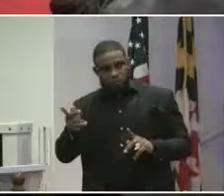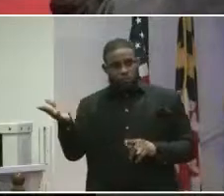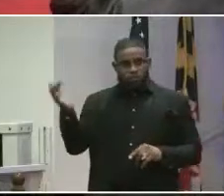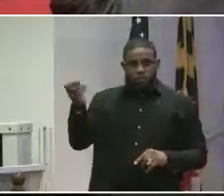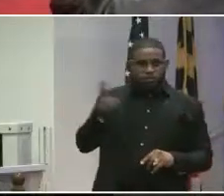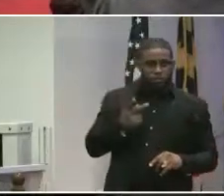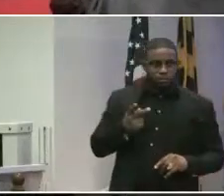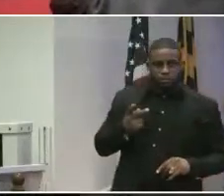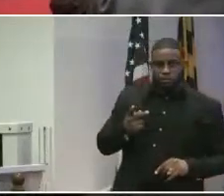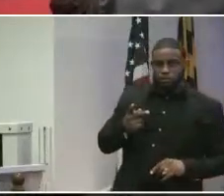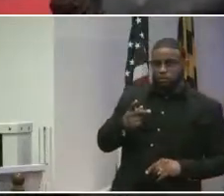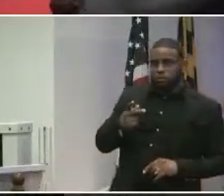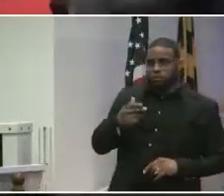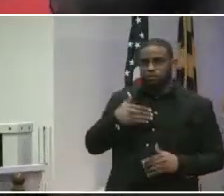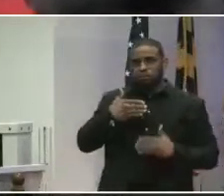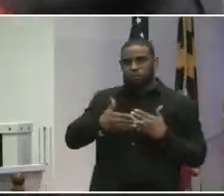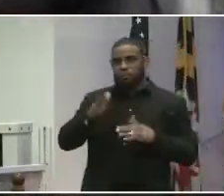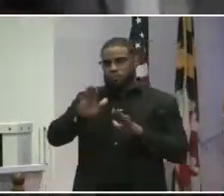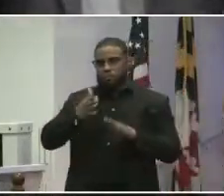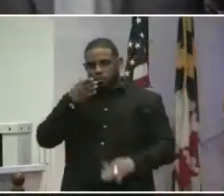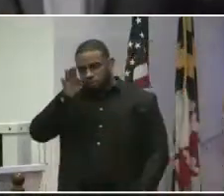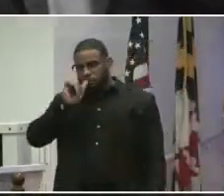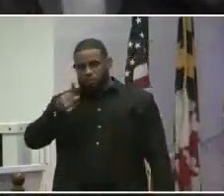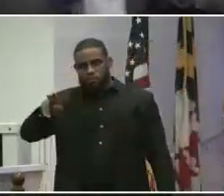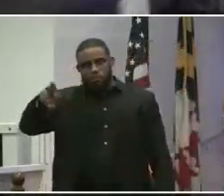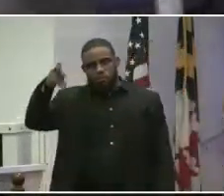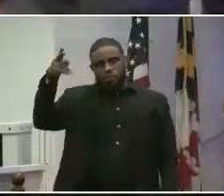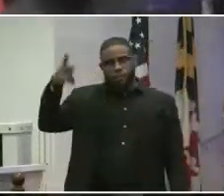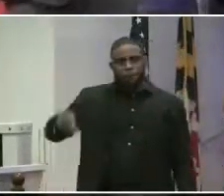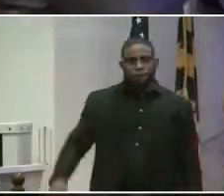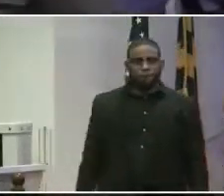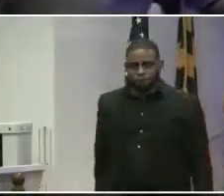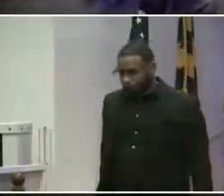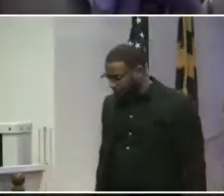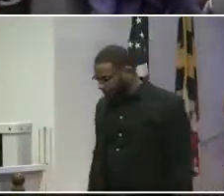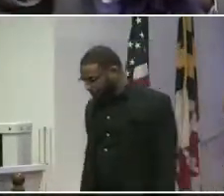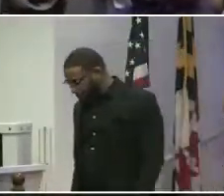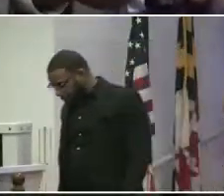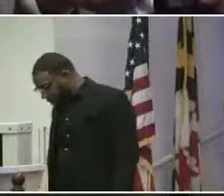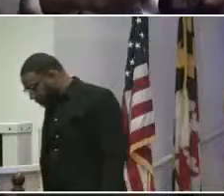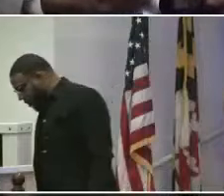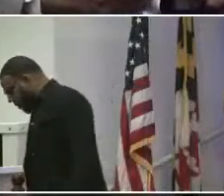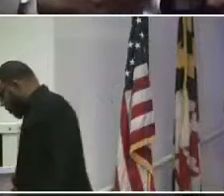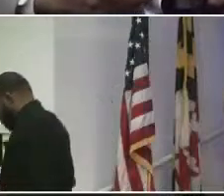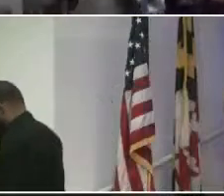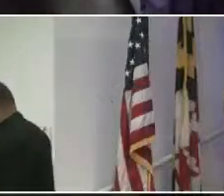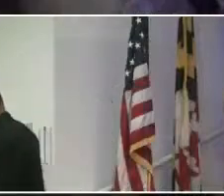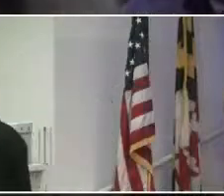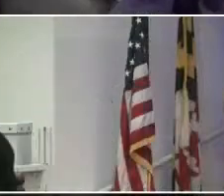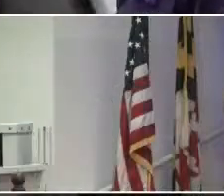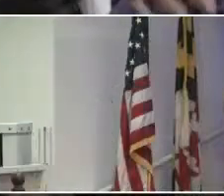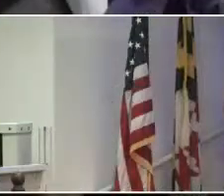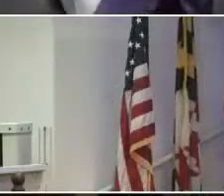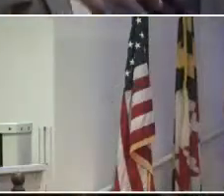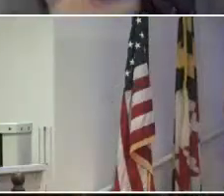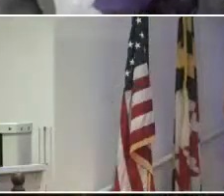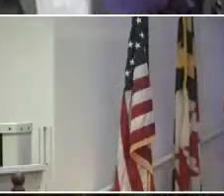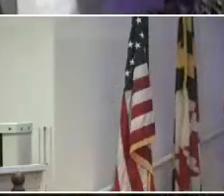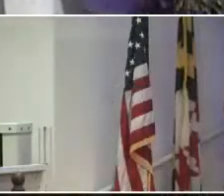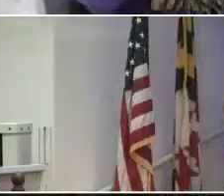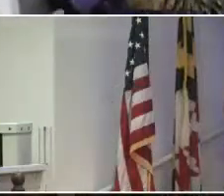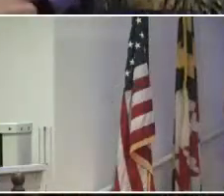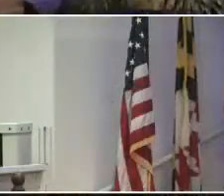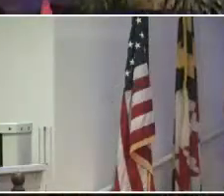on back next Sunday. Amen. God bless you. God bless. Come on up and let's get a, did we get a picture? Come on, get a picture. We'll get a picture